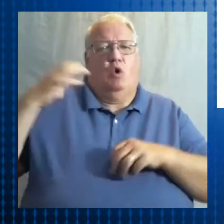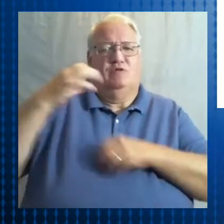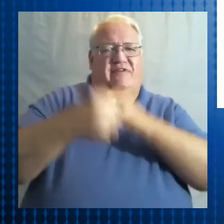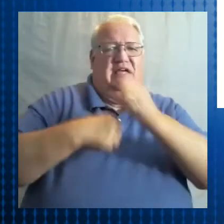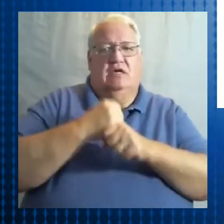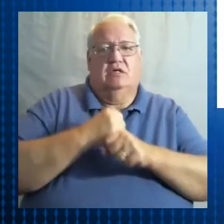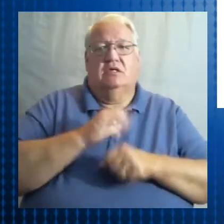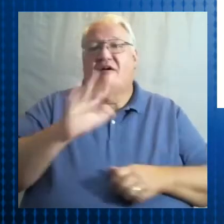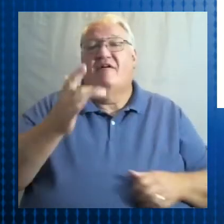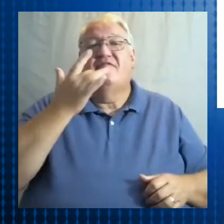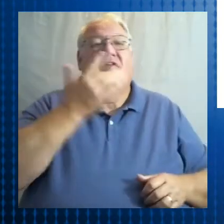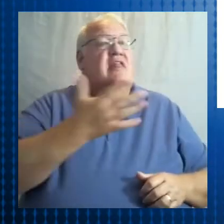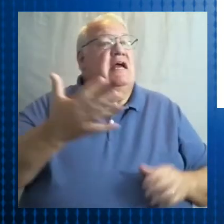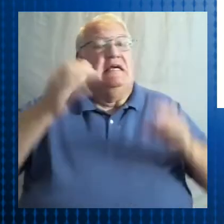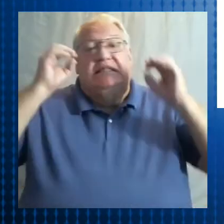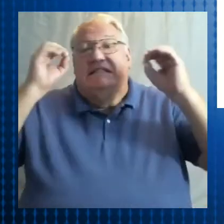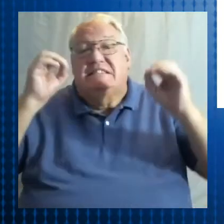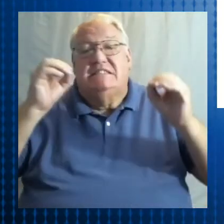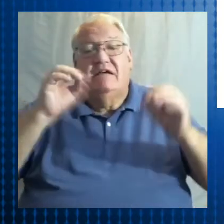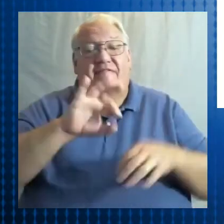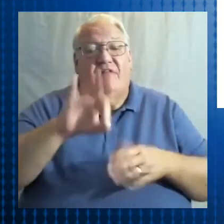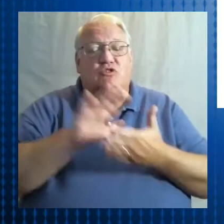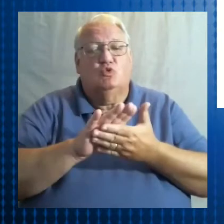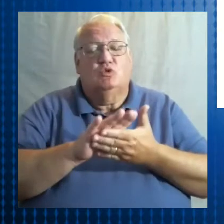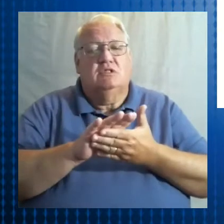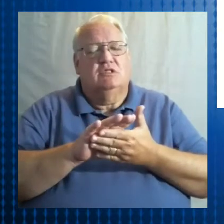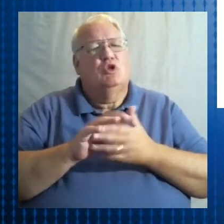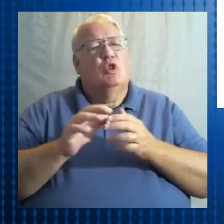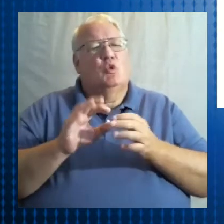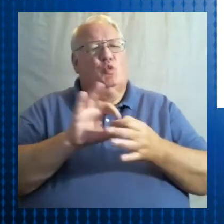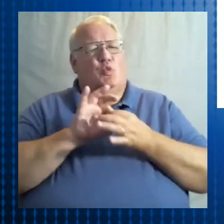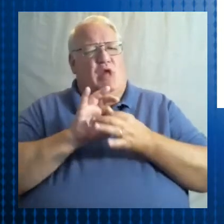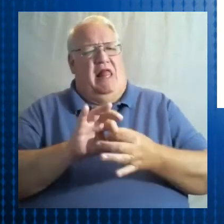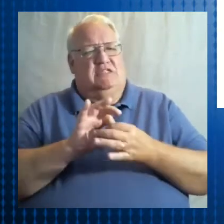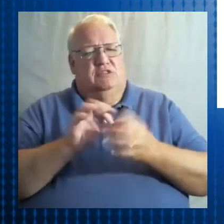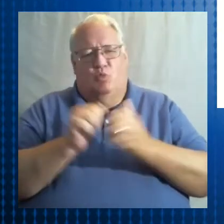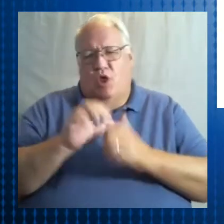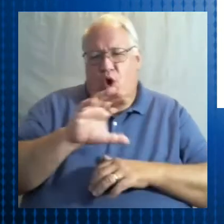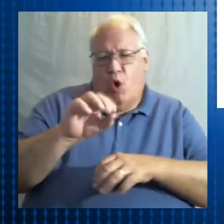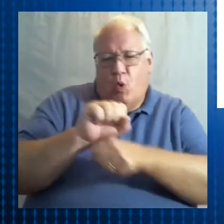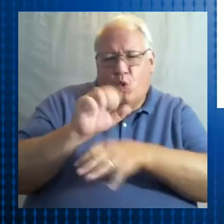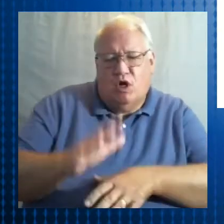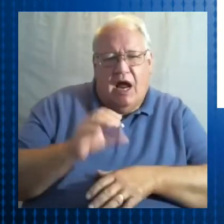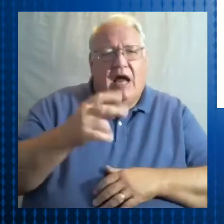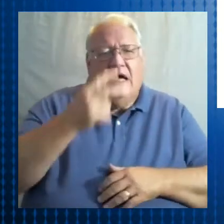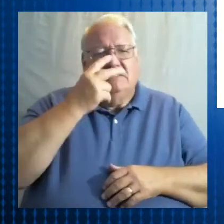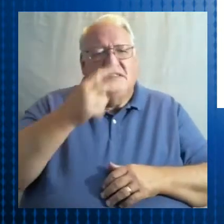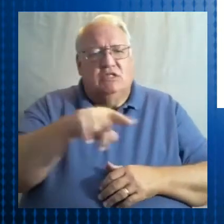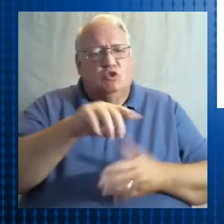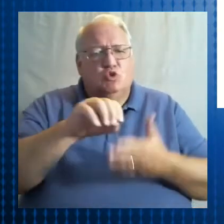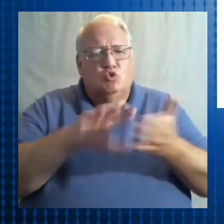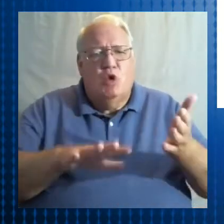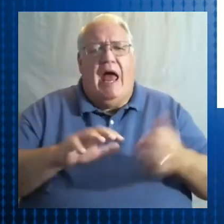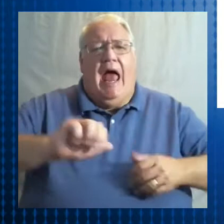favorite thing about being an educator in Flint schools are the relationships he has developed with coworkers and seeing former students and athletes tell him